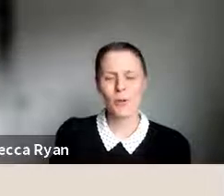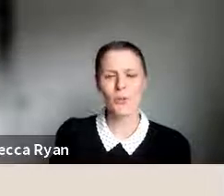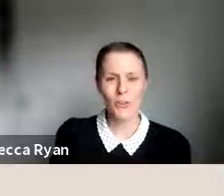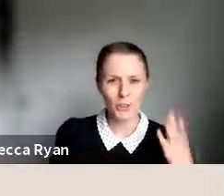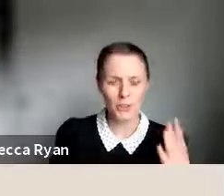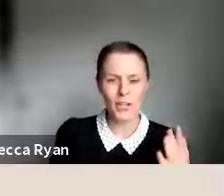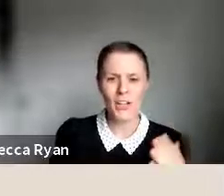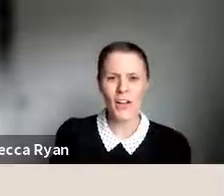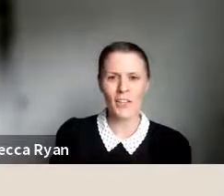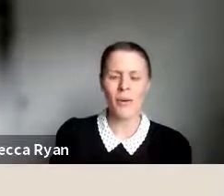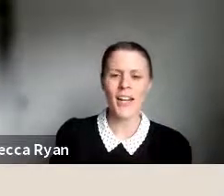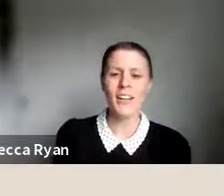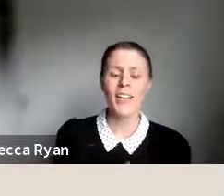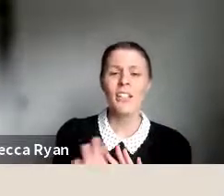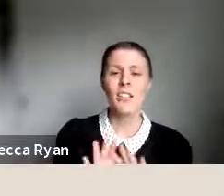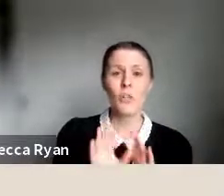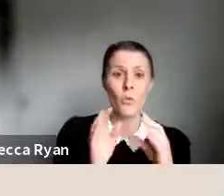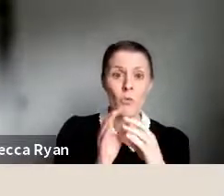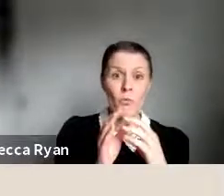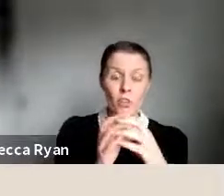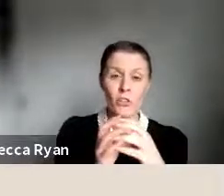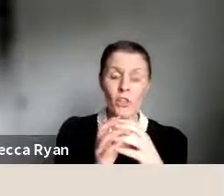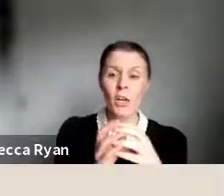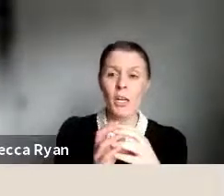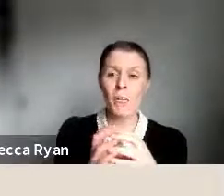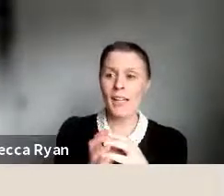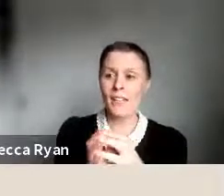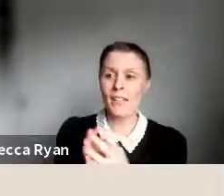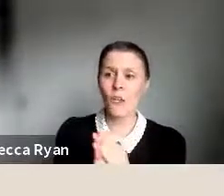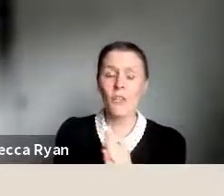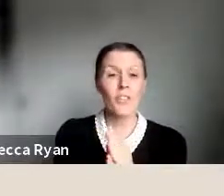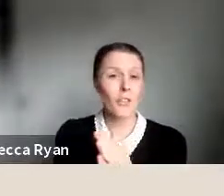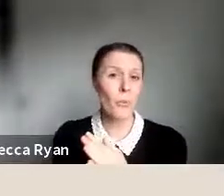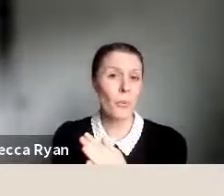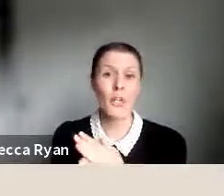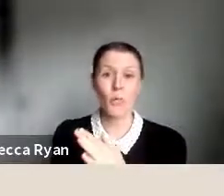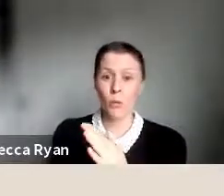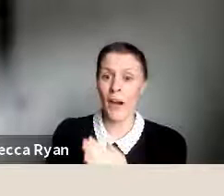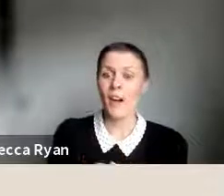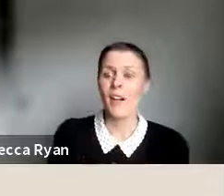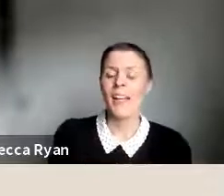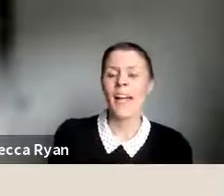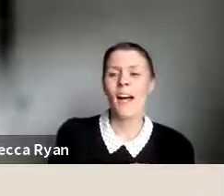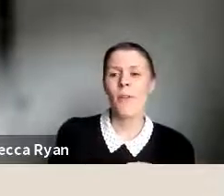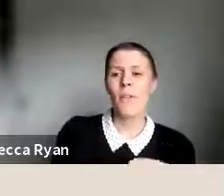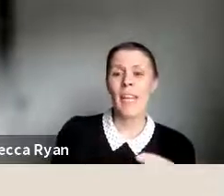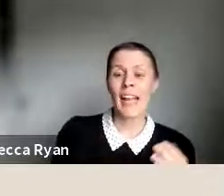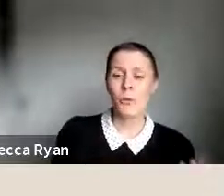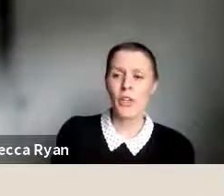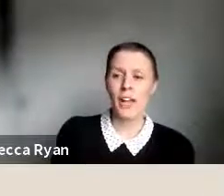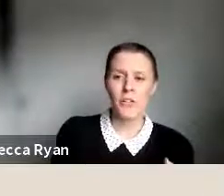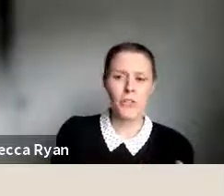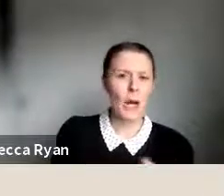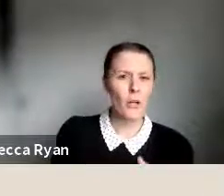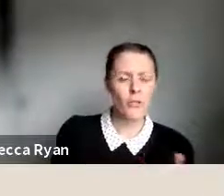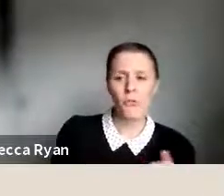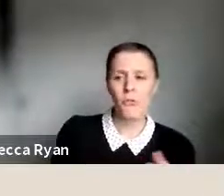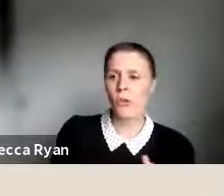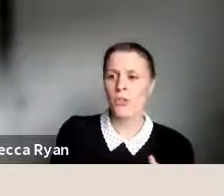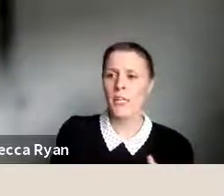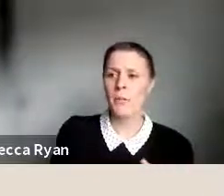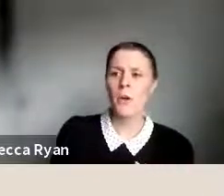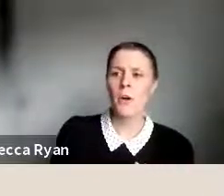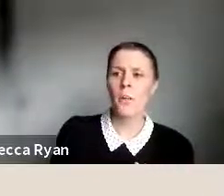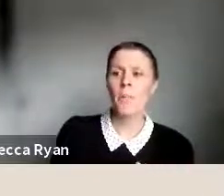sinus thrombosis, this blood clot in the brain? So just occurring by itself, it's still pretty rare. The annual cases are about 2